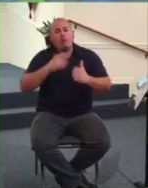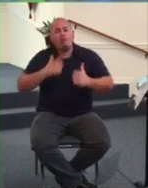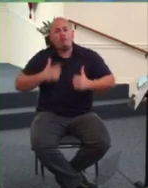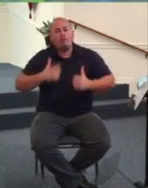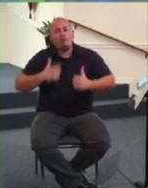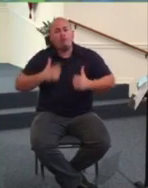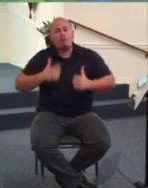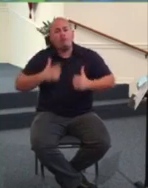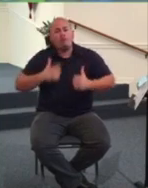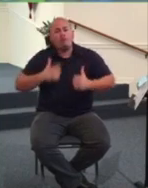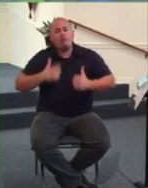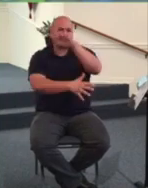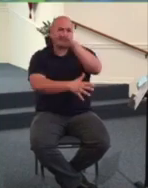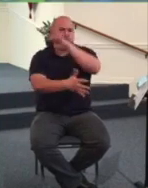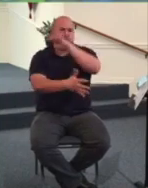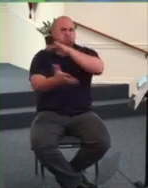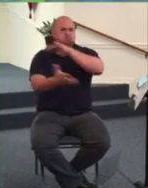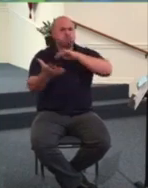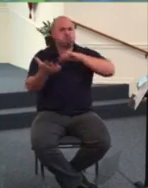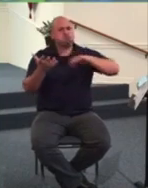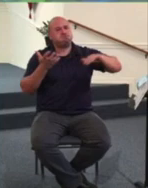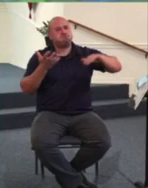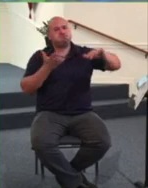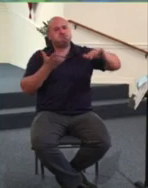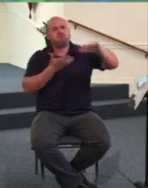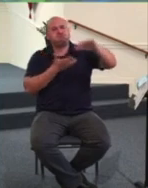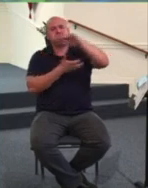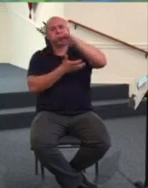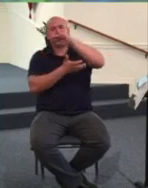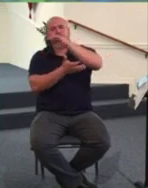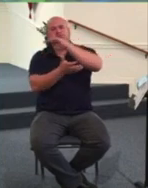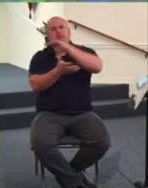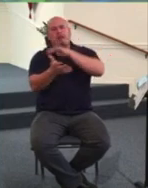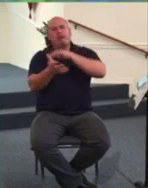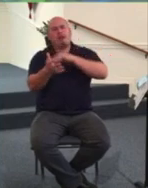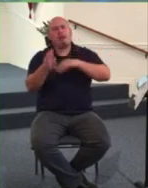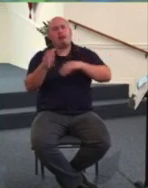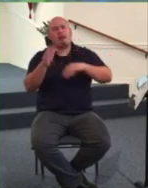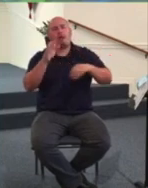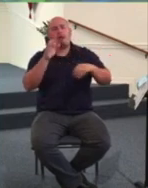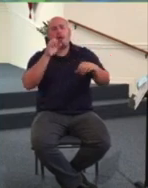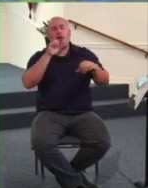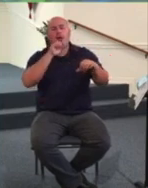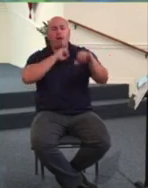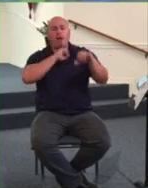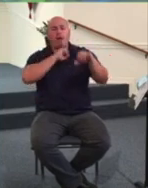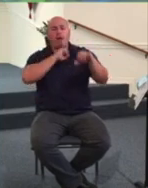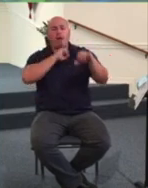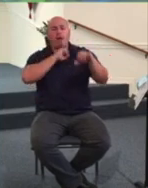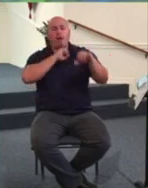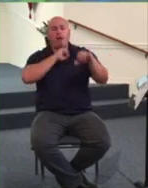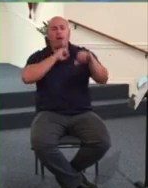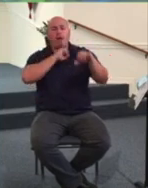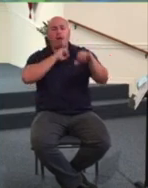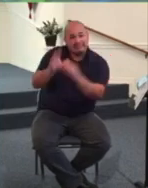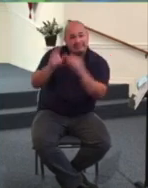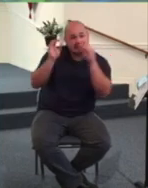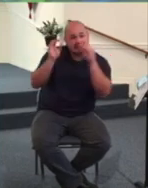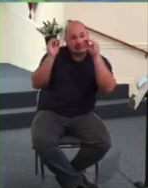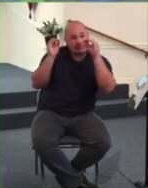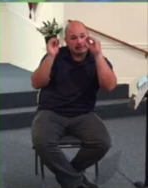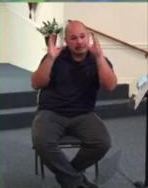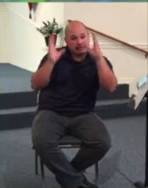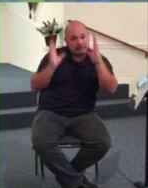storm that life throws your way. But if you don't follow his teaching, then your life will have